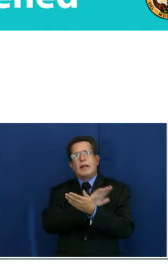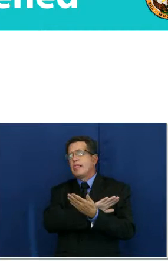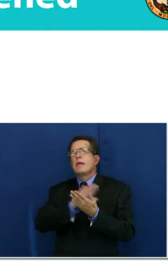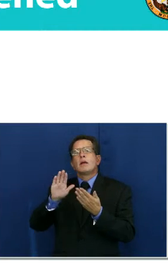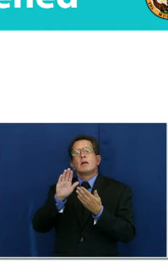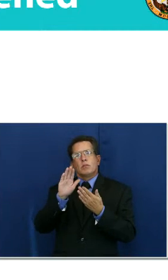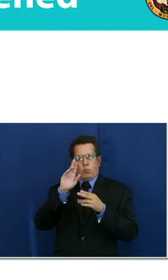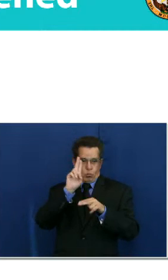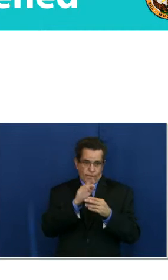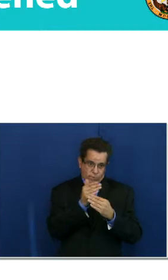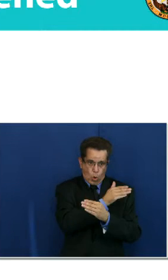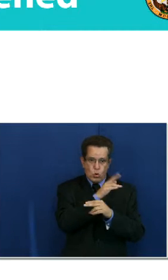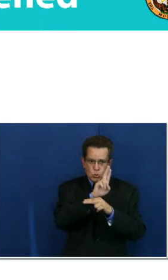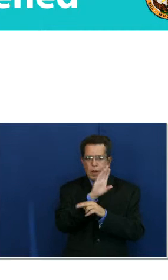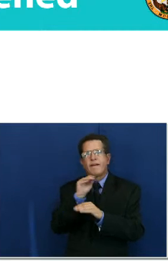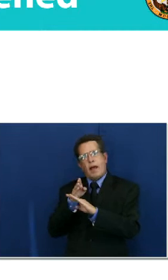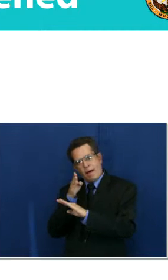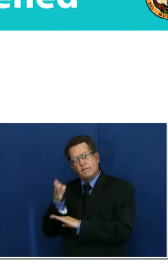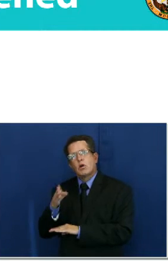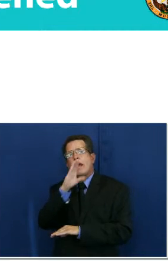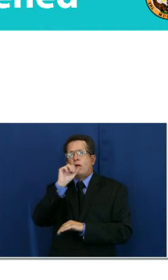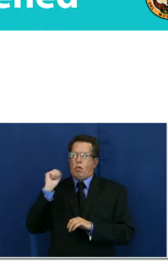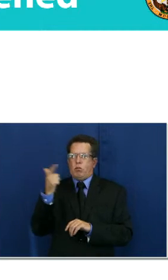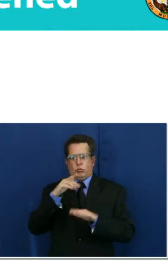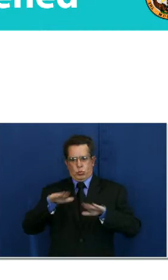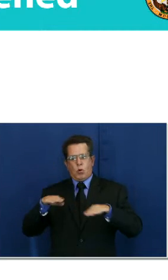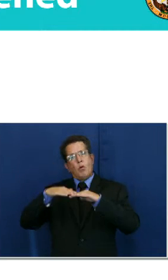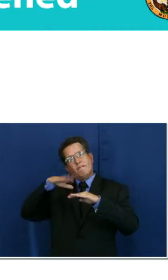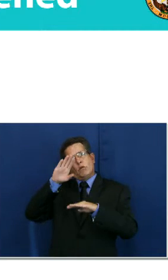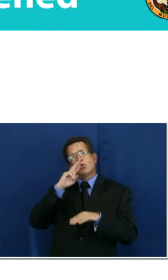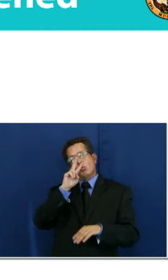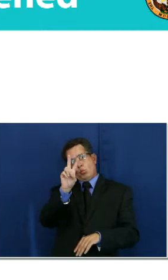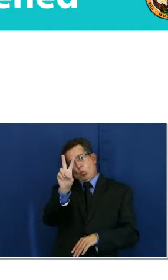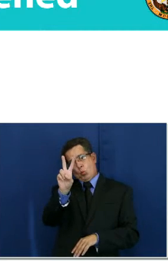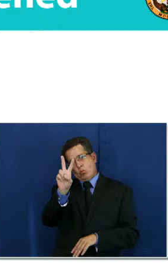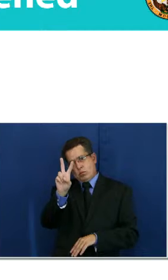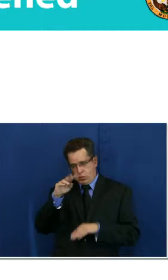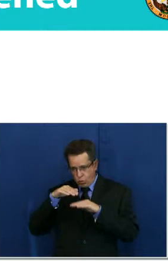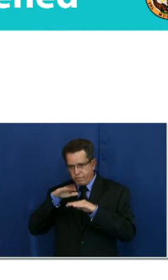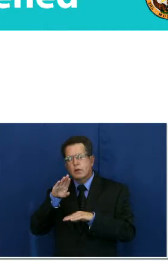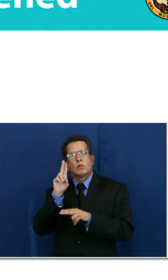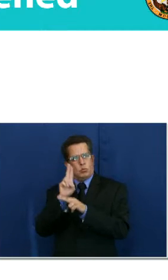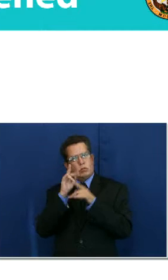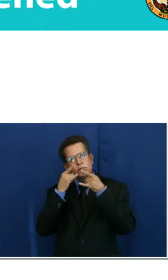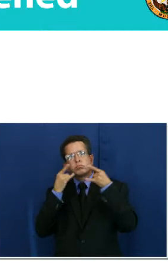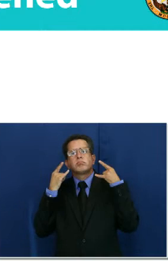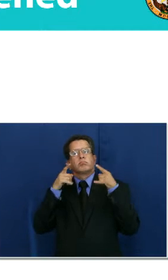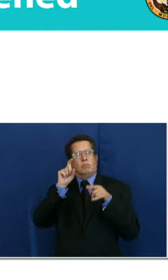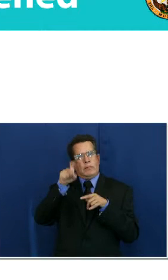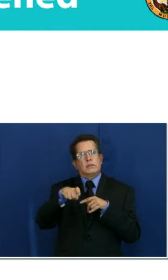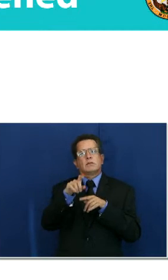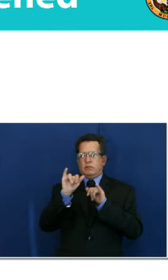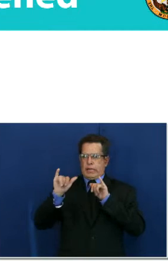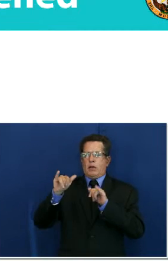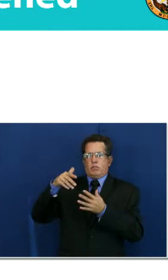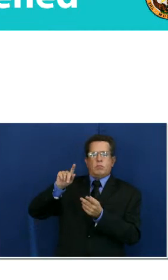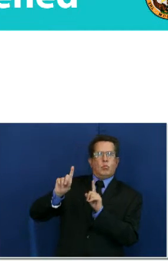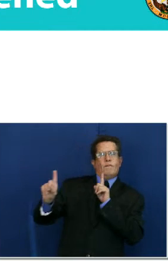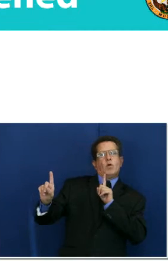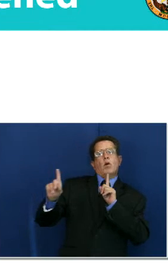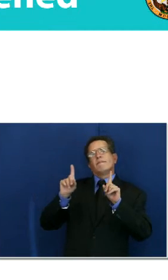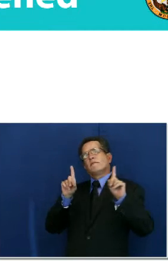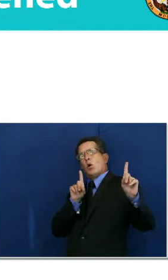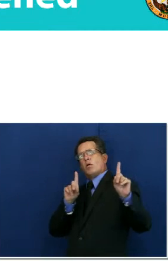years and older to wear facial coverings, also asking people to stay at least 6 feet away from